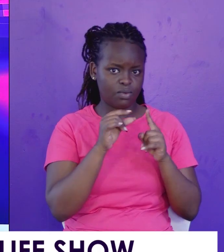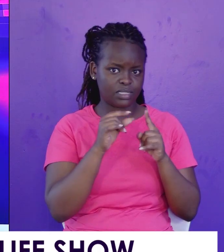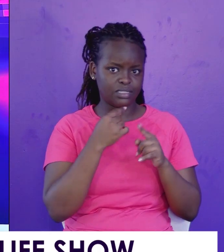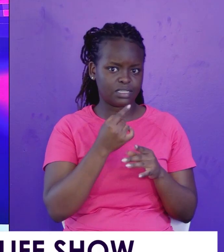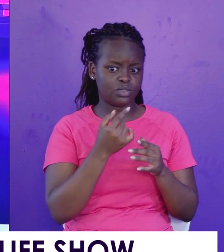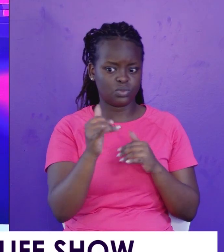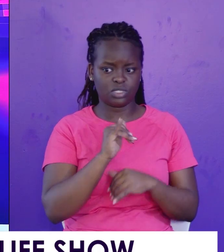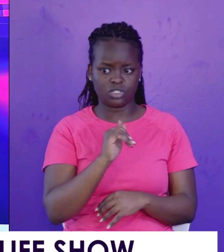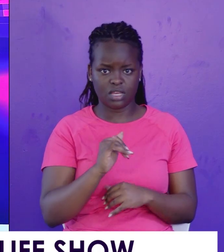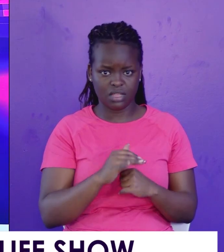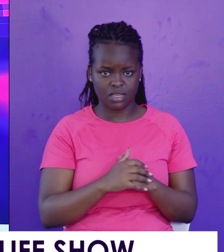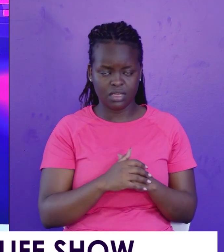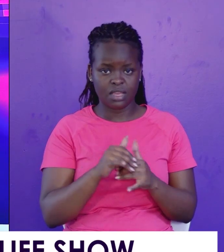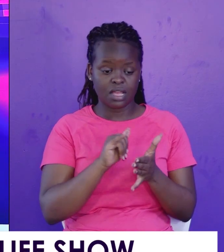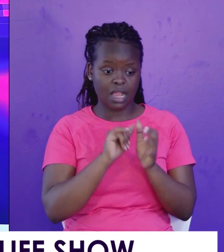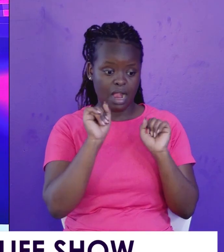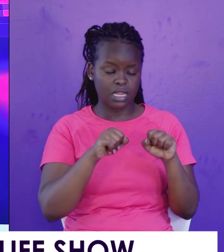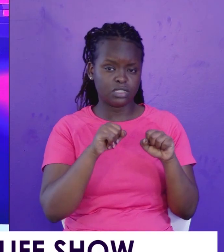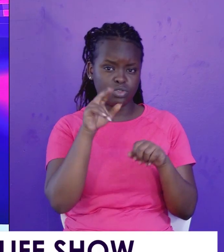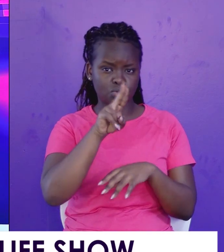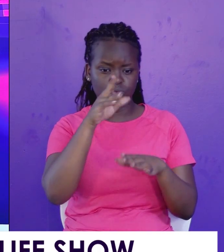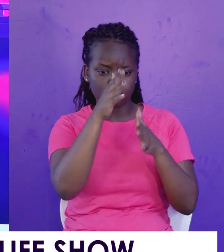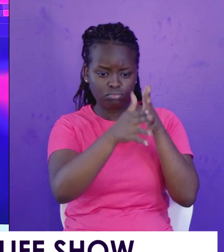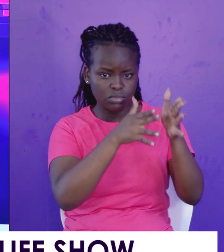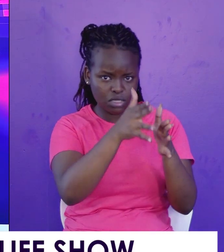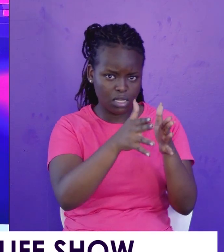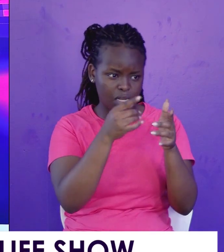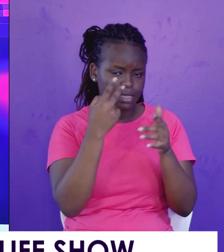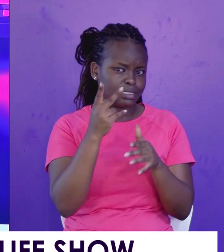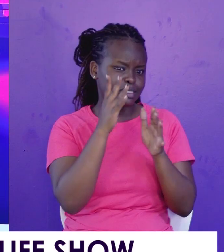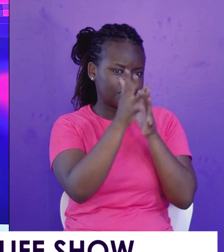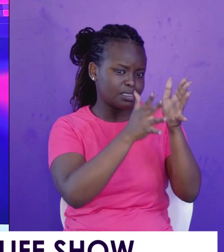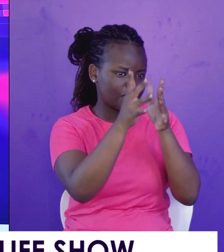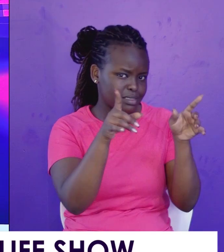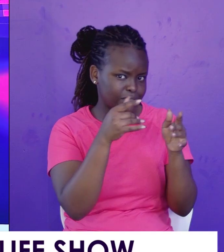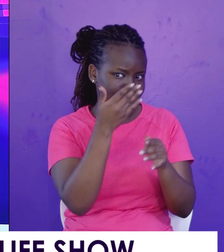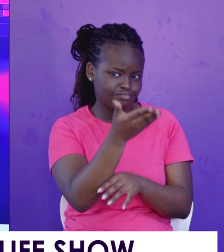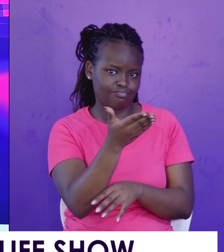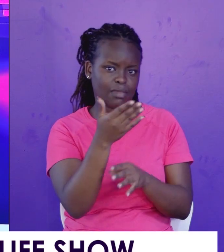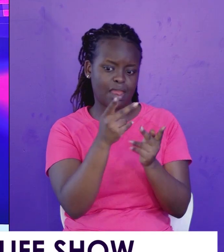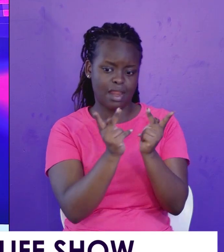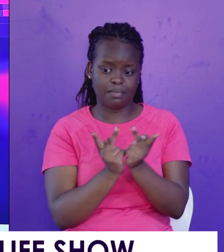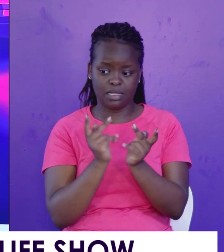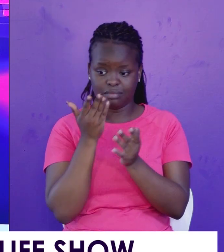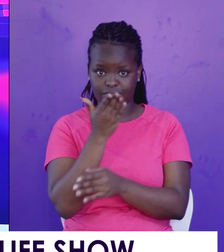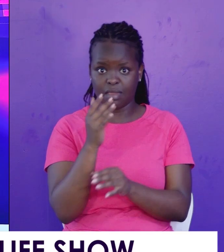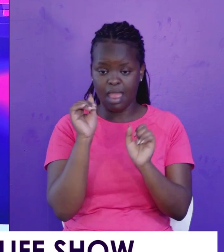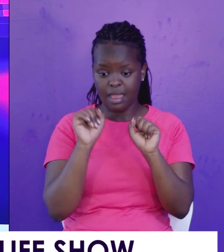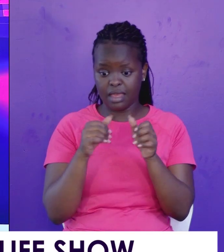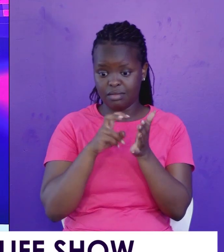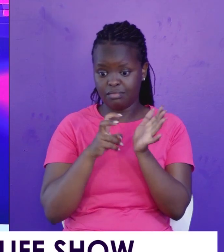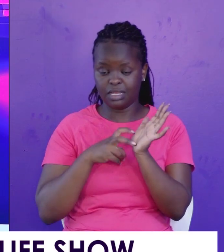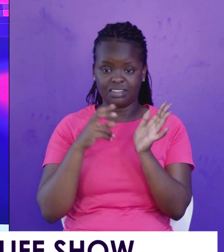he imagines that he can use some sign. And you see now signs like that in a place like that may mean a different